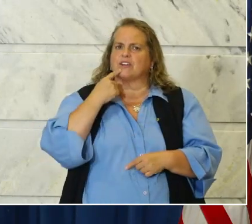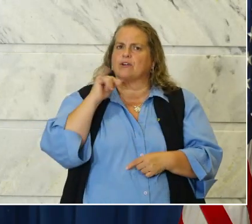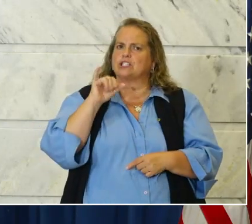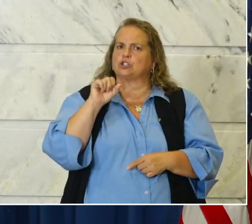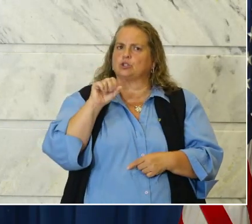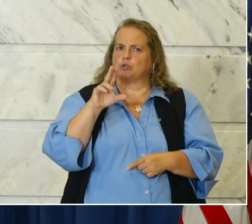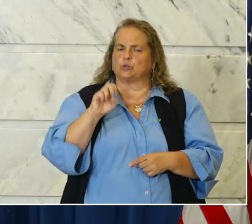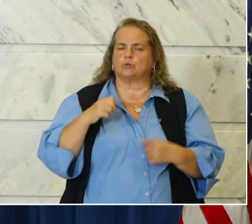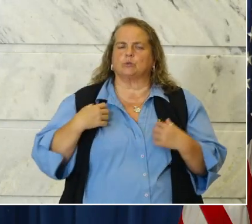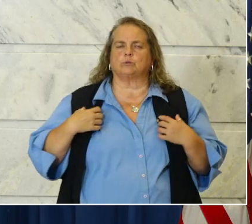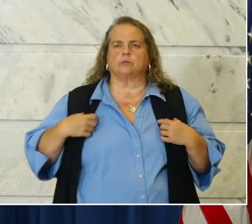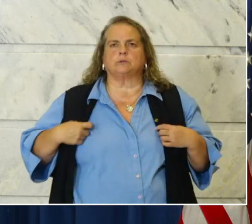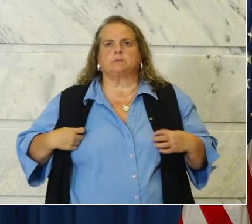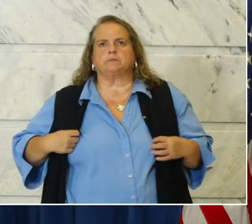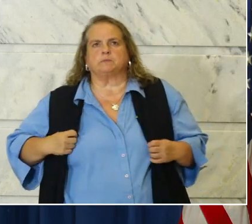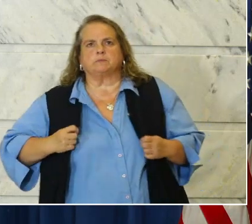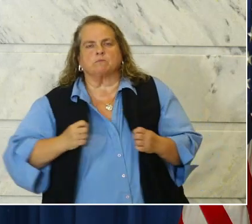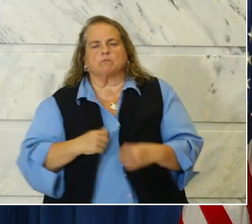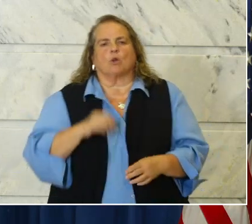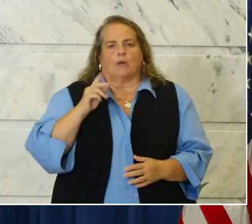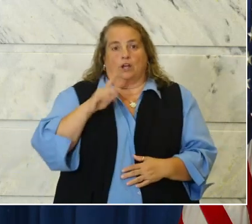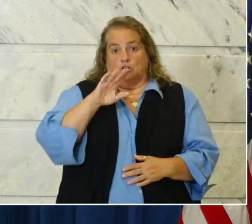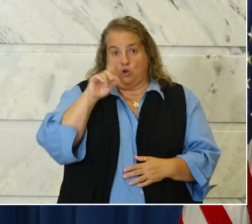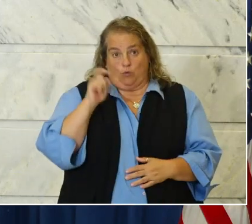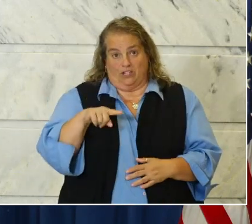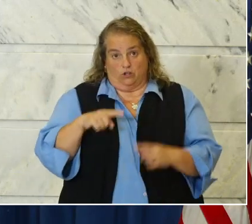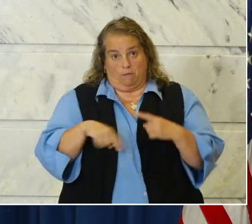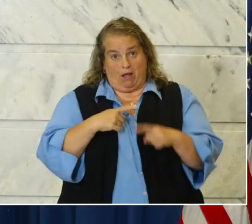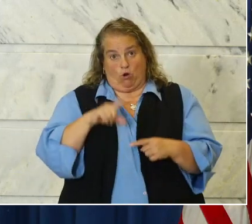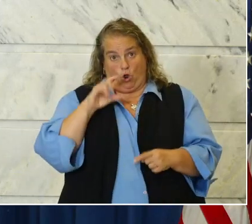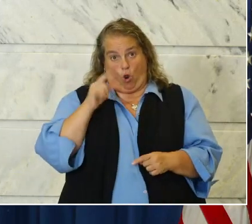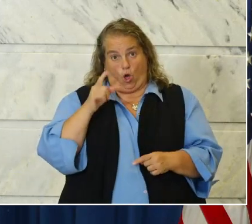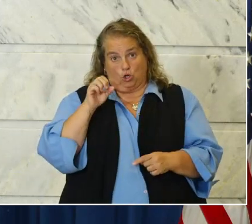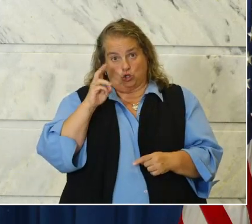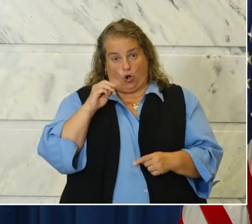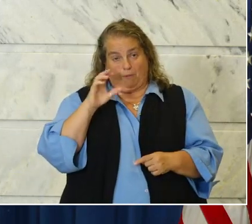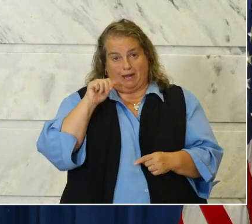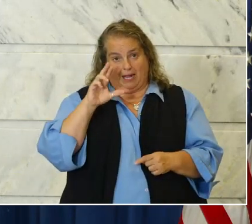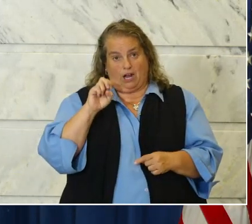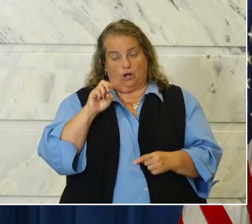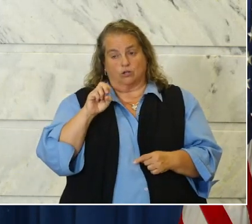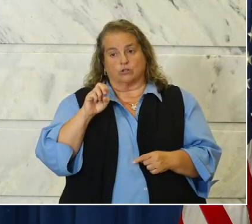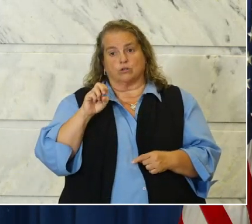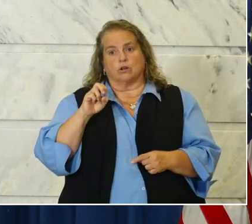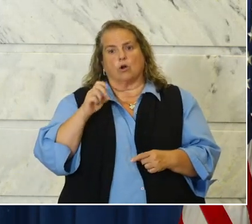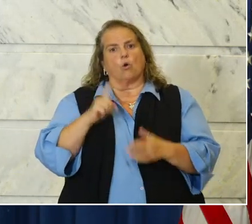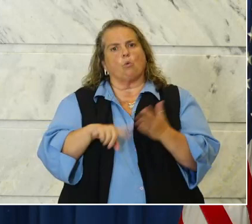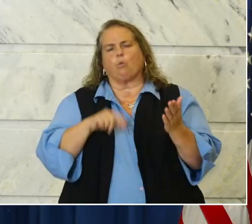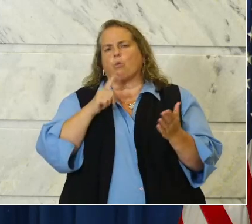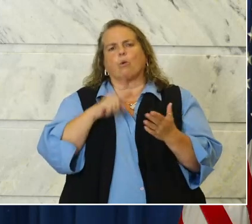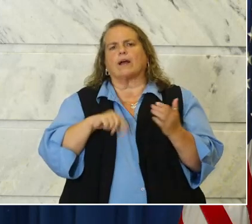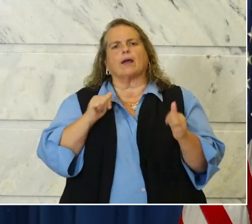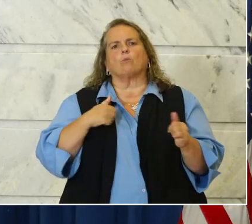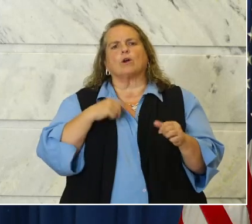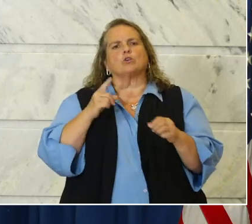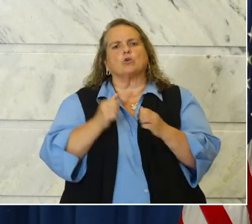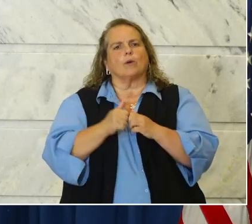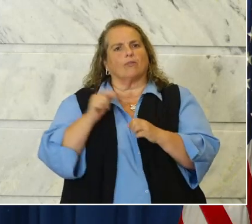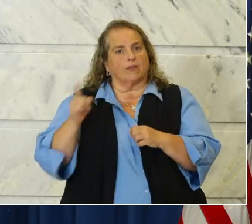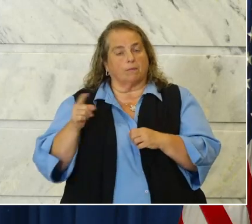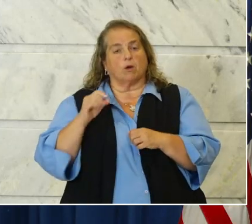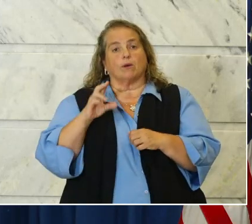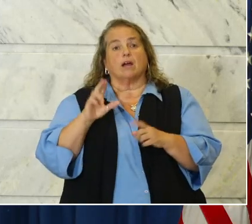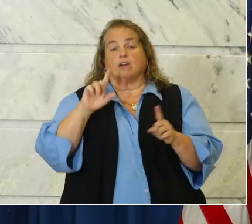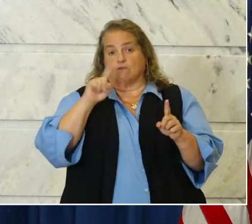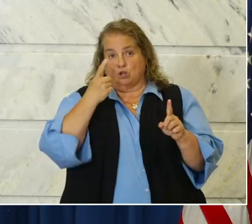question is about long-term care facilities and steps there versus taking steps at bars. And let me start with the